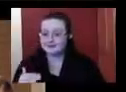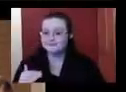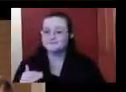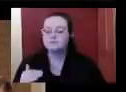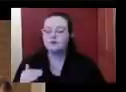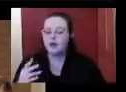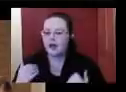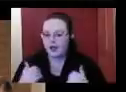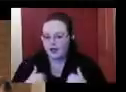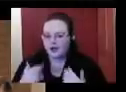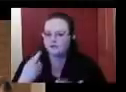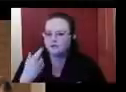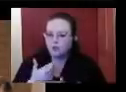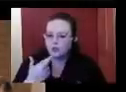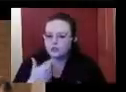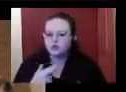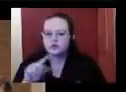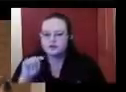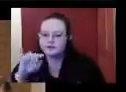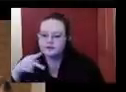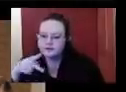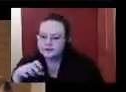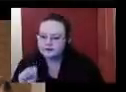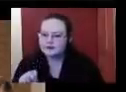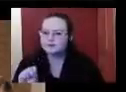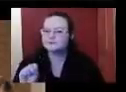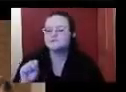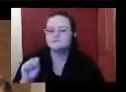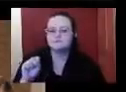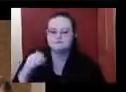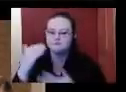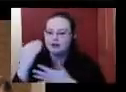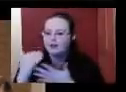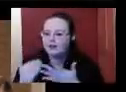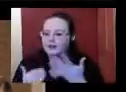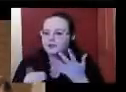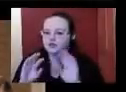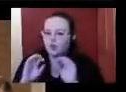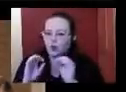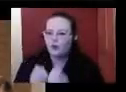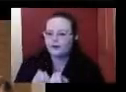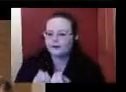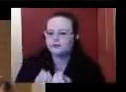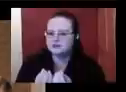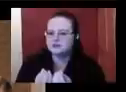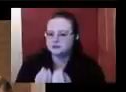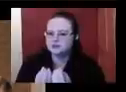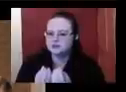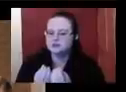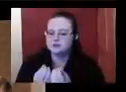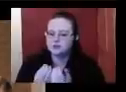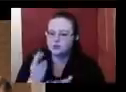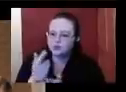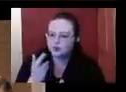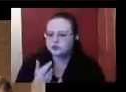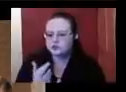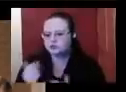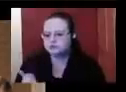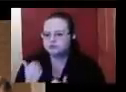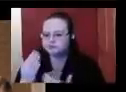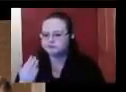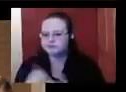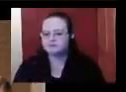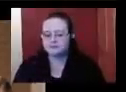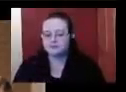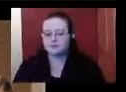halton.ca/mentalhealth both have tips, resources, and lists of local organizations that you can easily access. Our